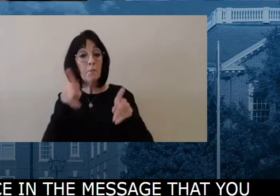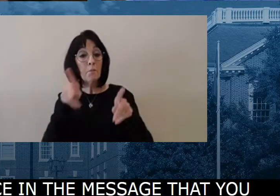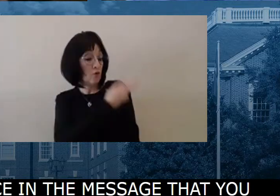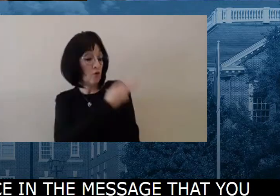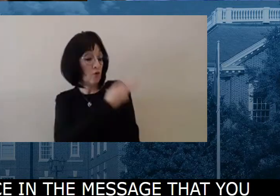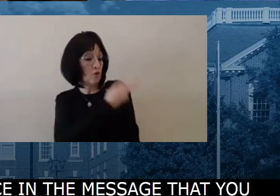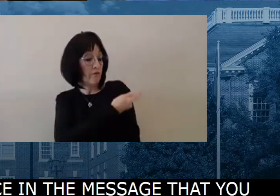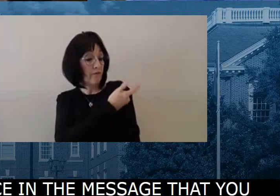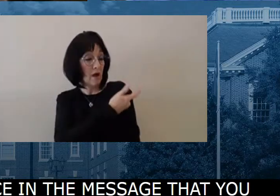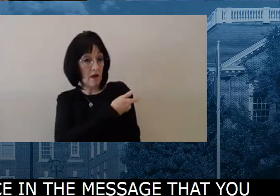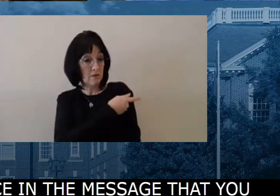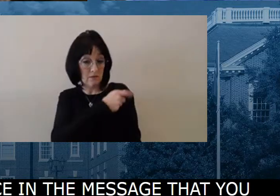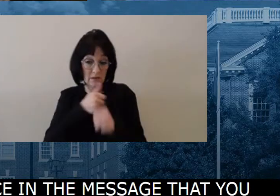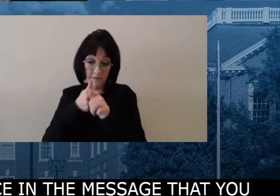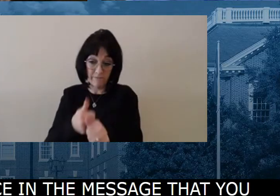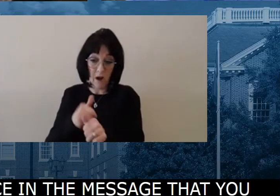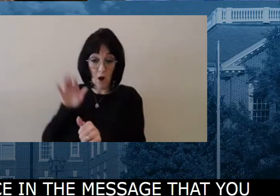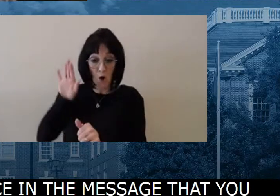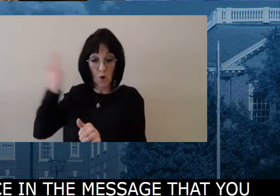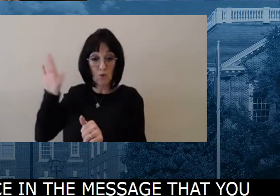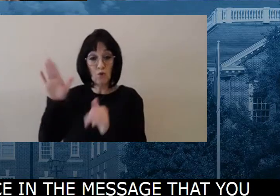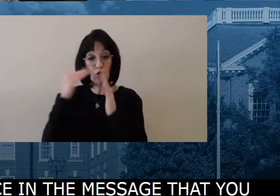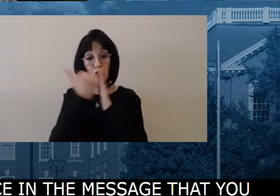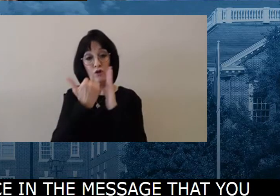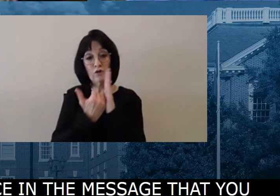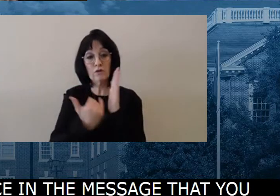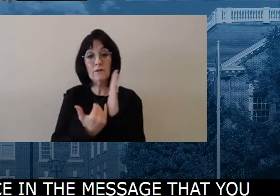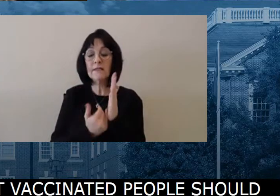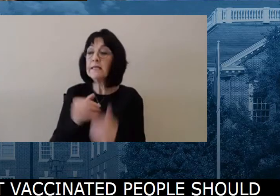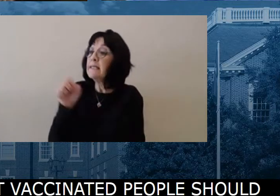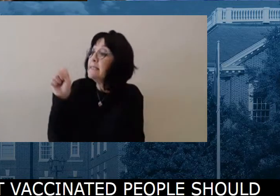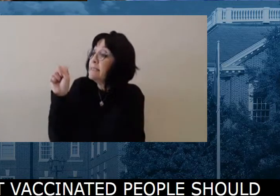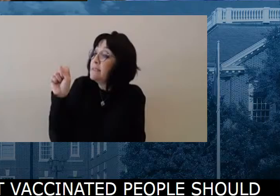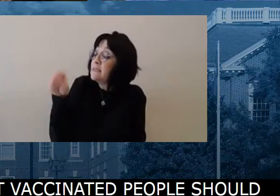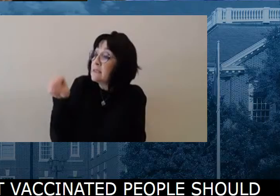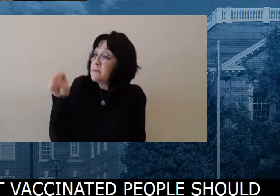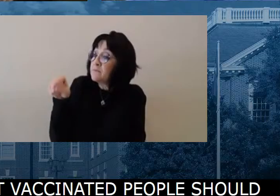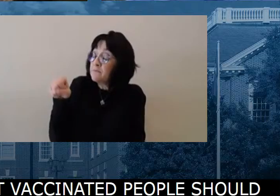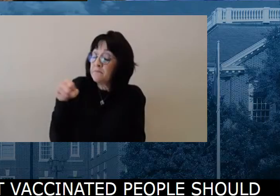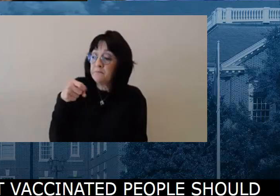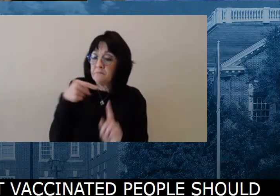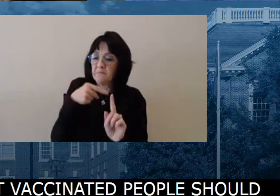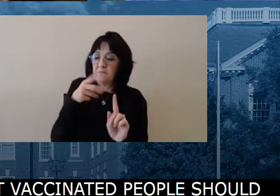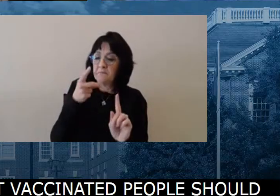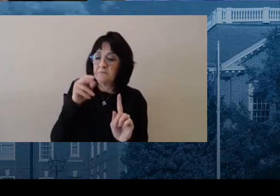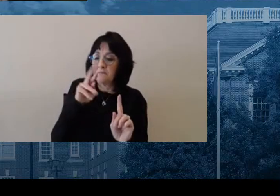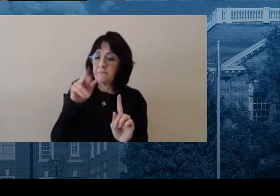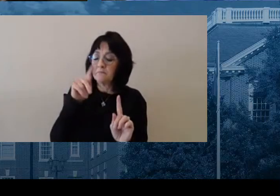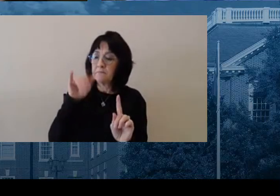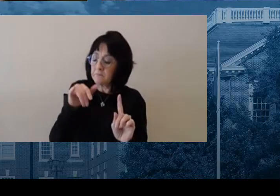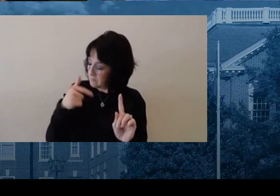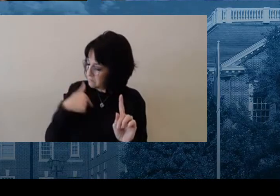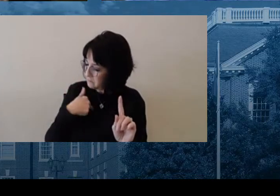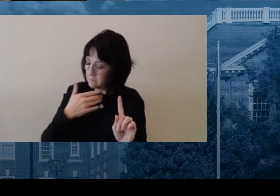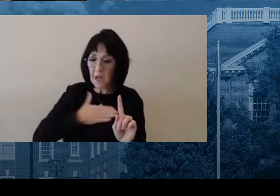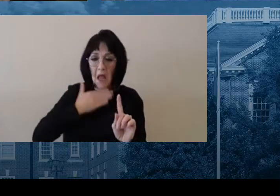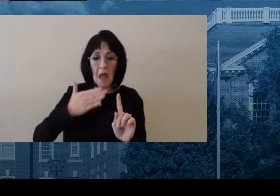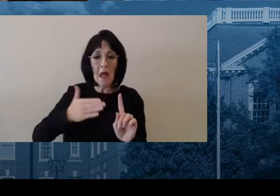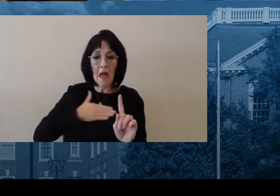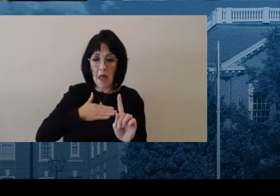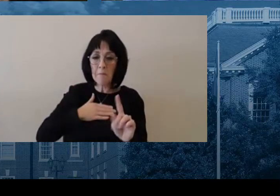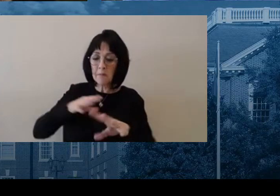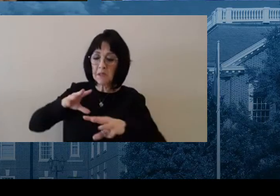Dr. Rattay? Yeah, hi, Brandon. We are very happy to adopt the CDC guidance.